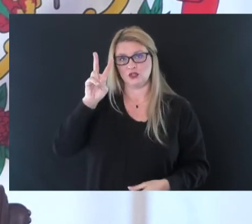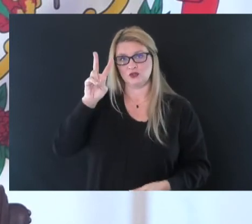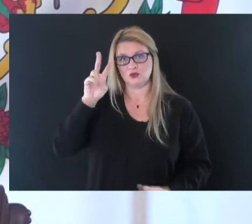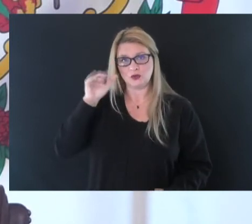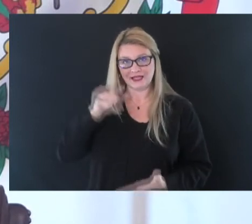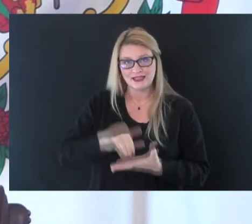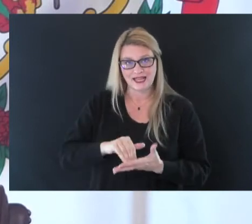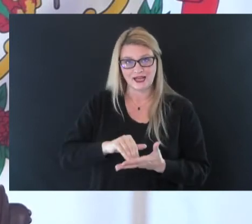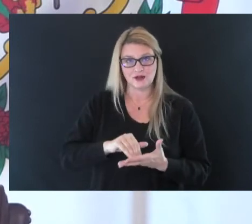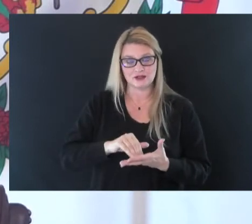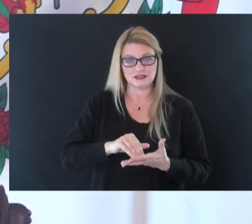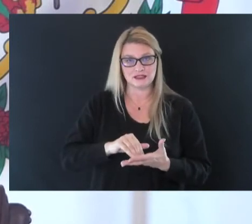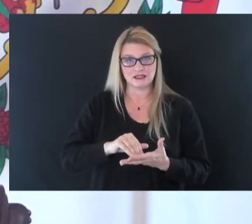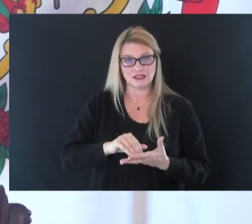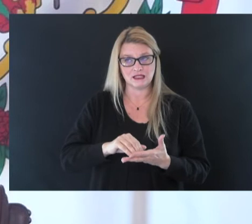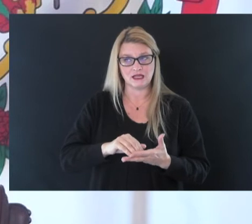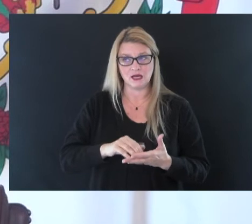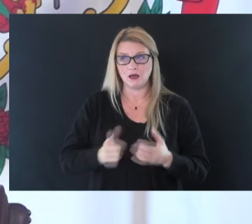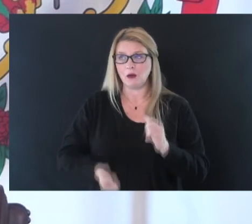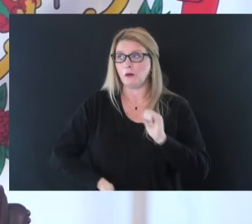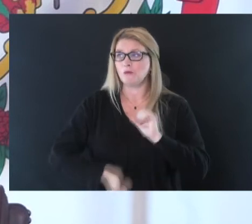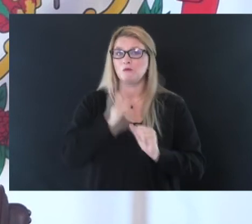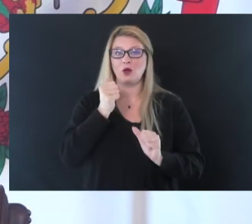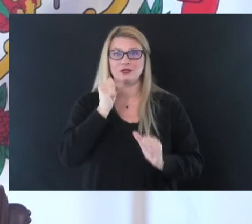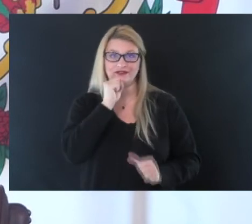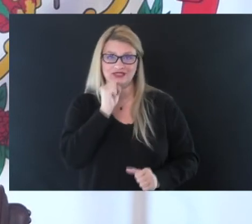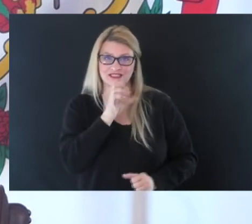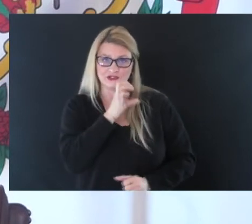2,000 mostly of our seniors,